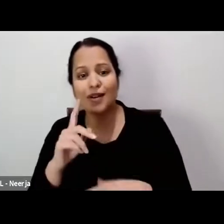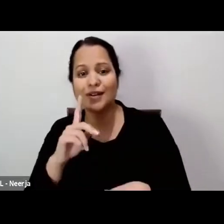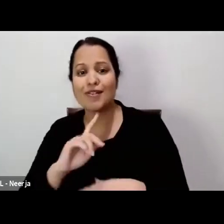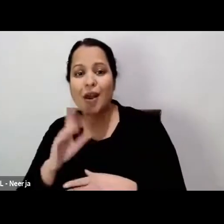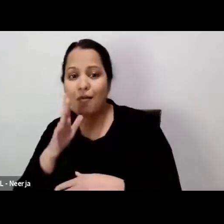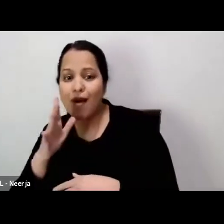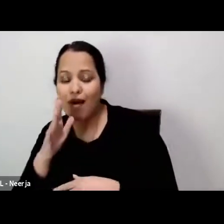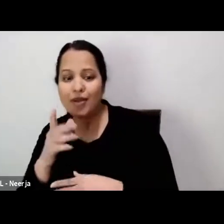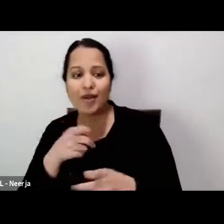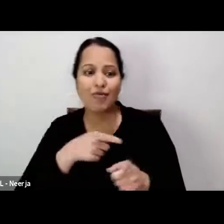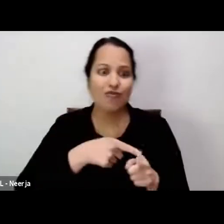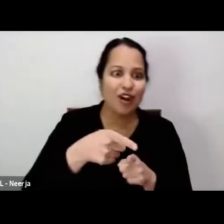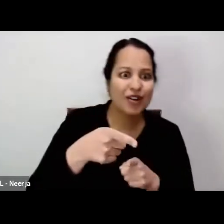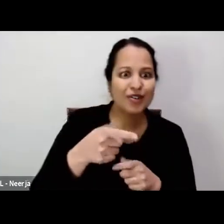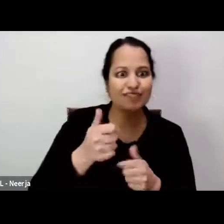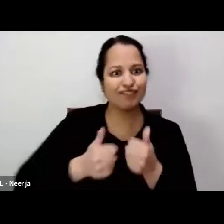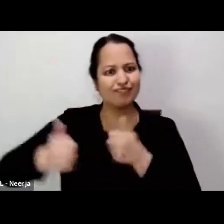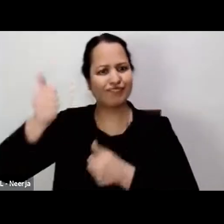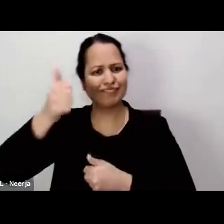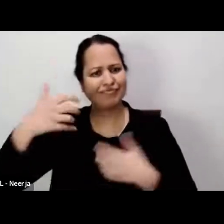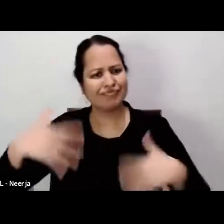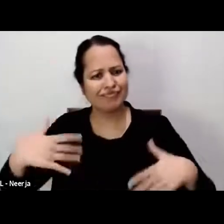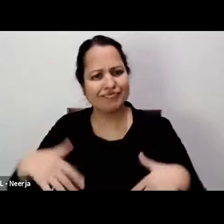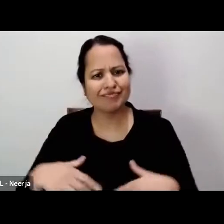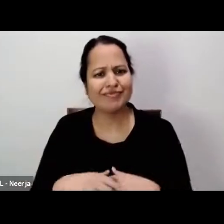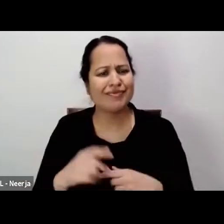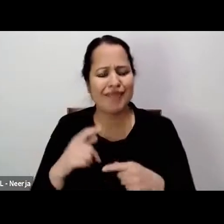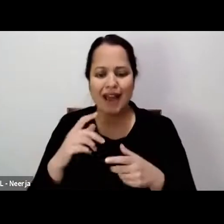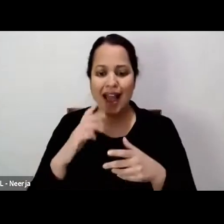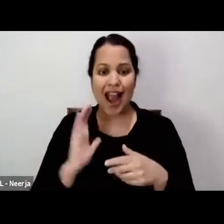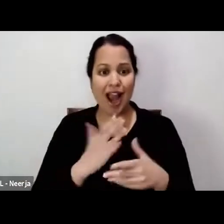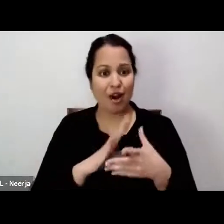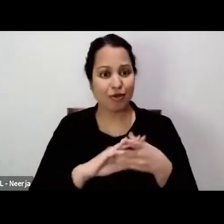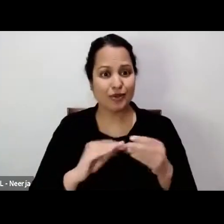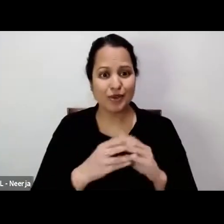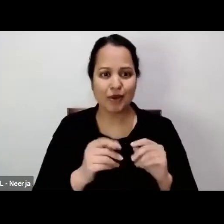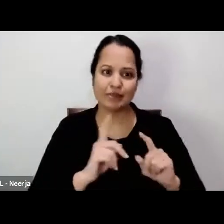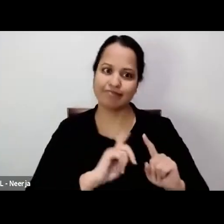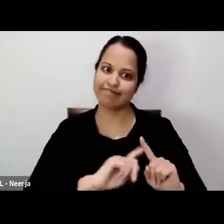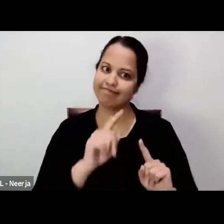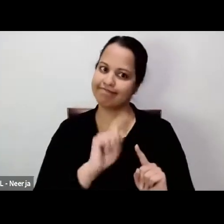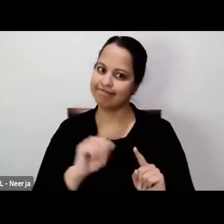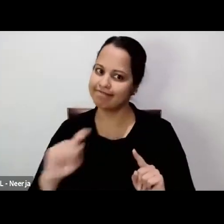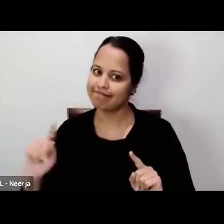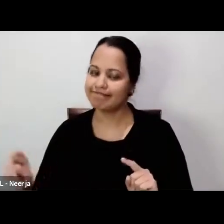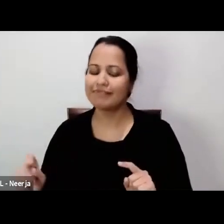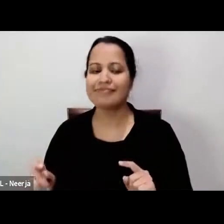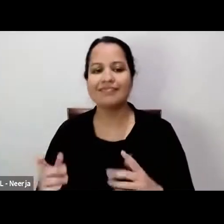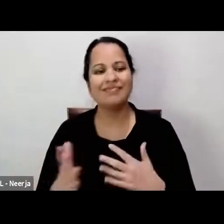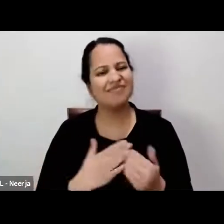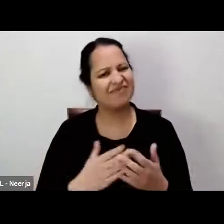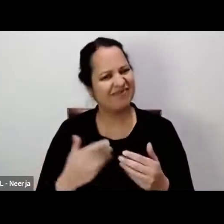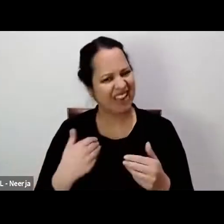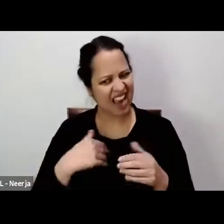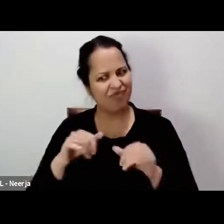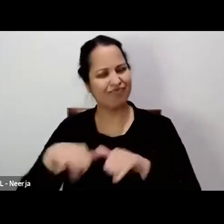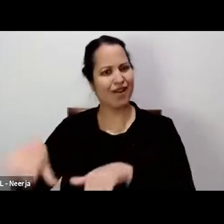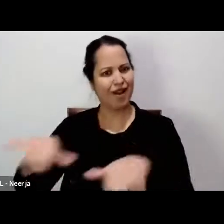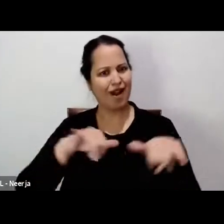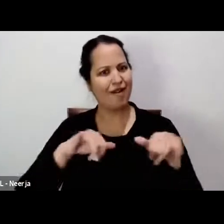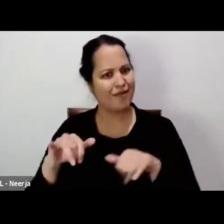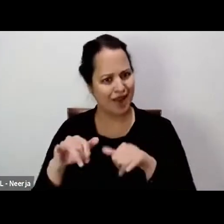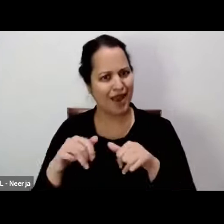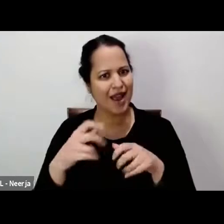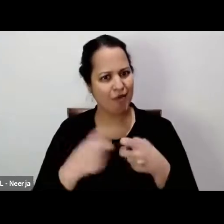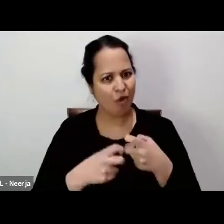professionals, and executives with different stories, but face common issues because of our sex. There